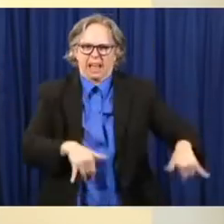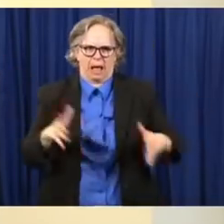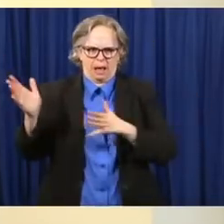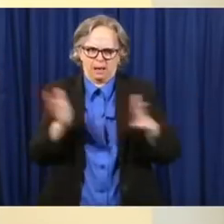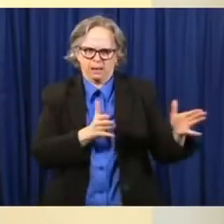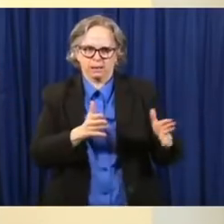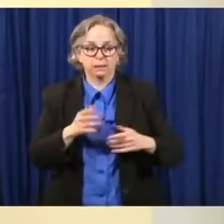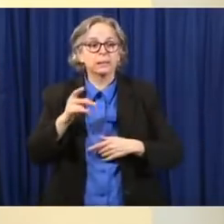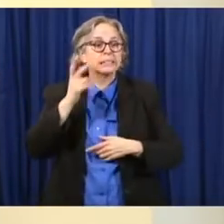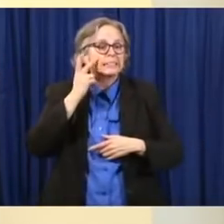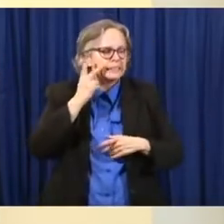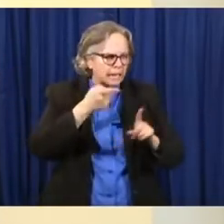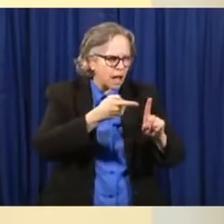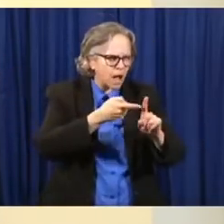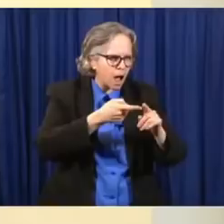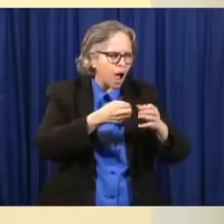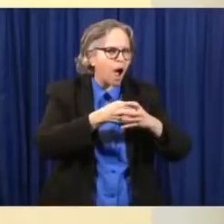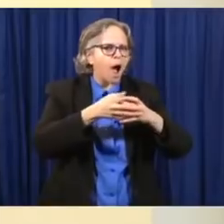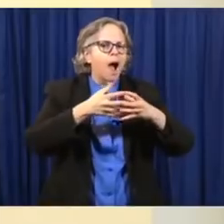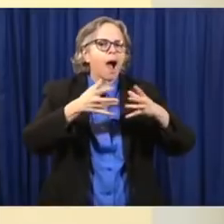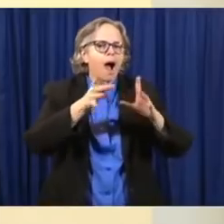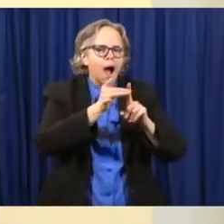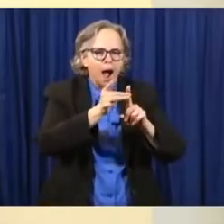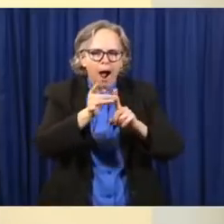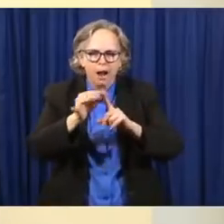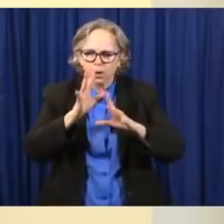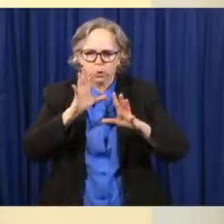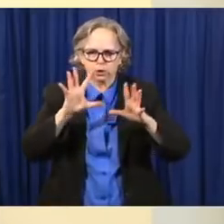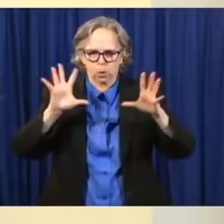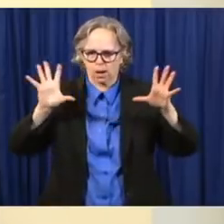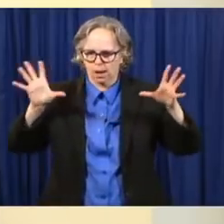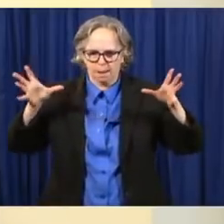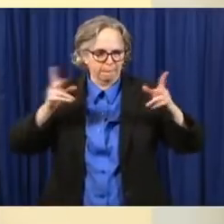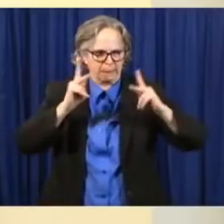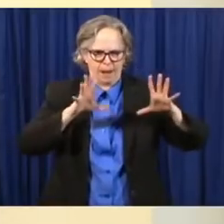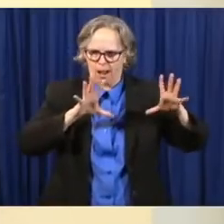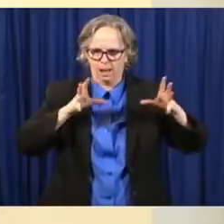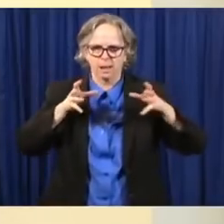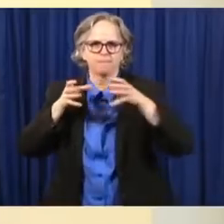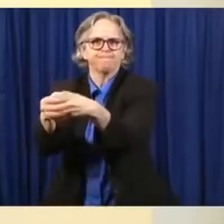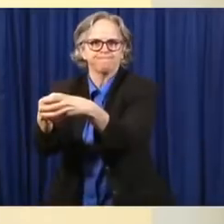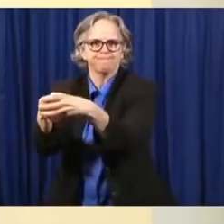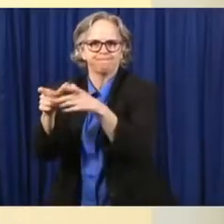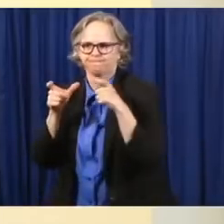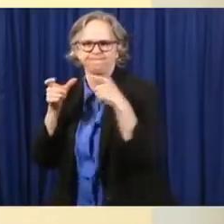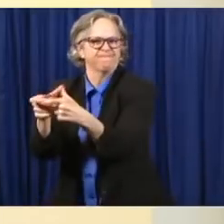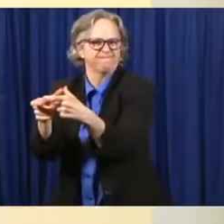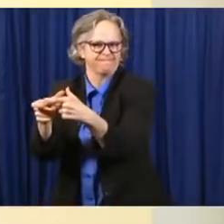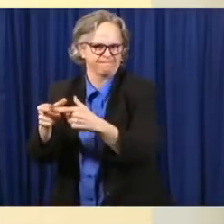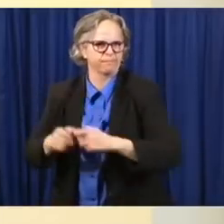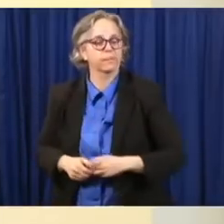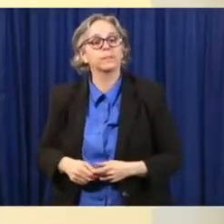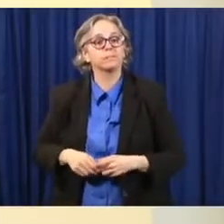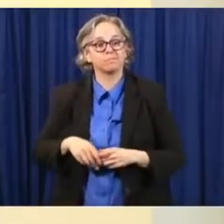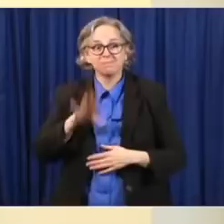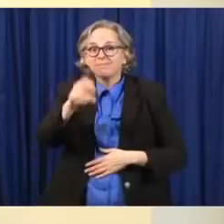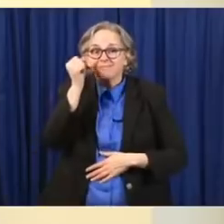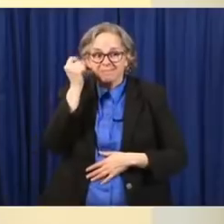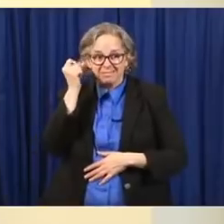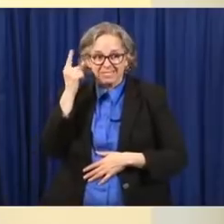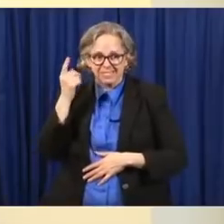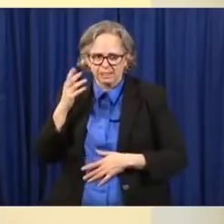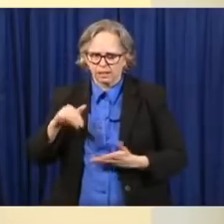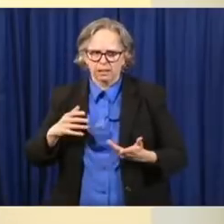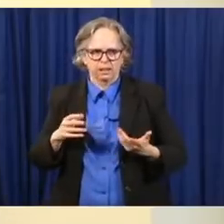virus. And additionally, you need to isolate and quarantine people. And the 5th part is you need excellent treatment. And our